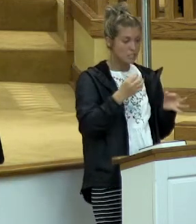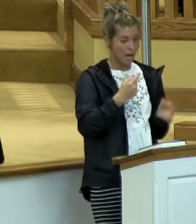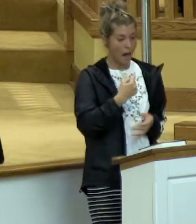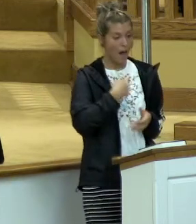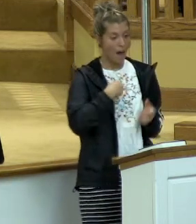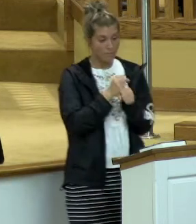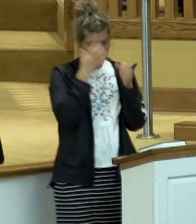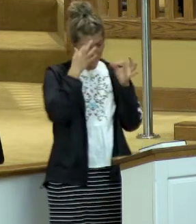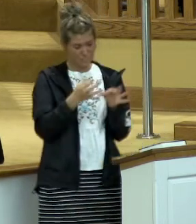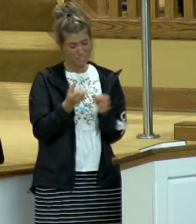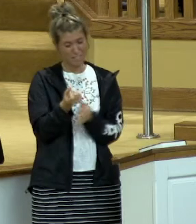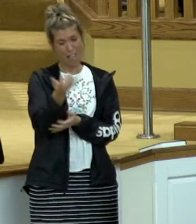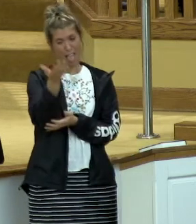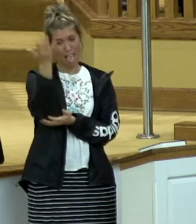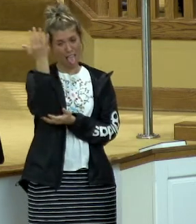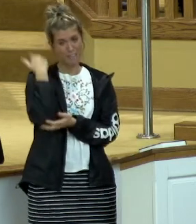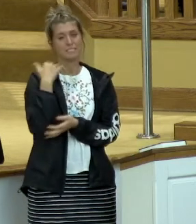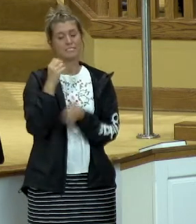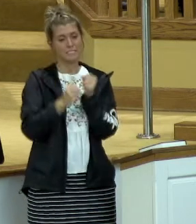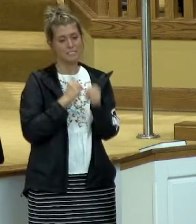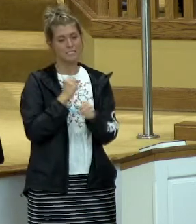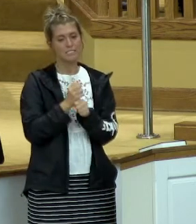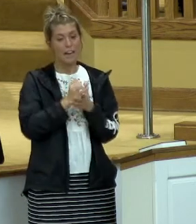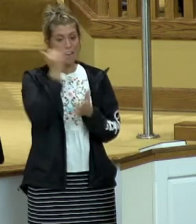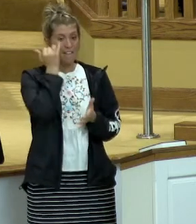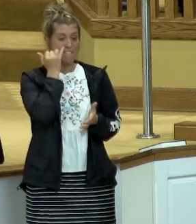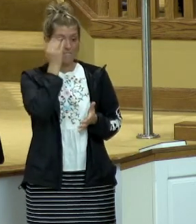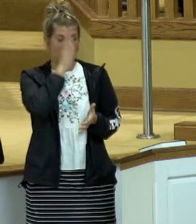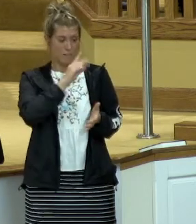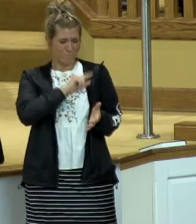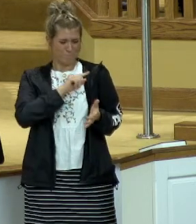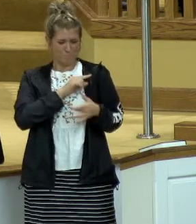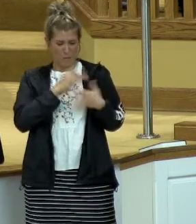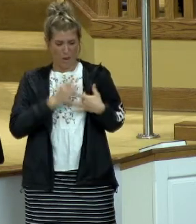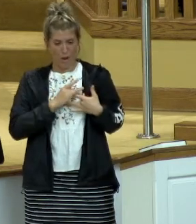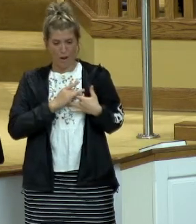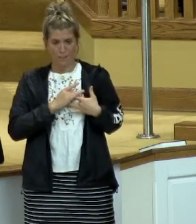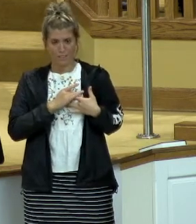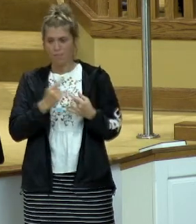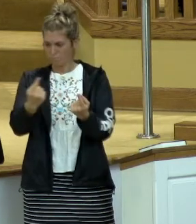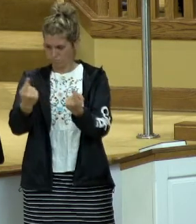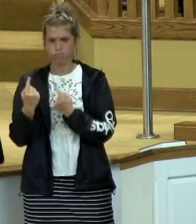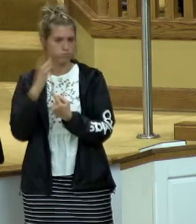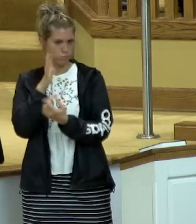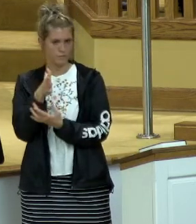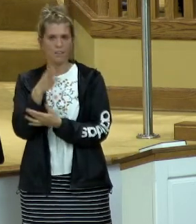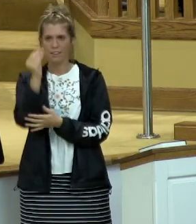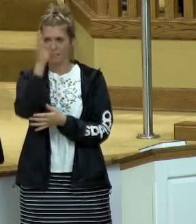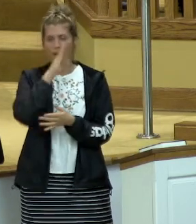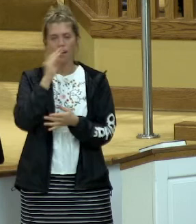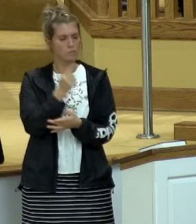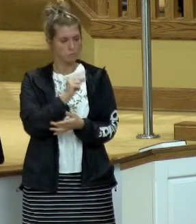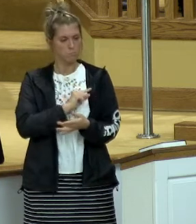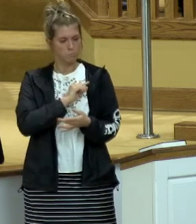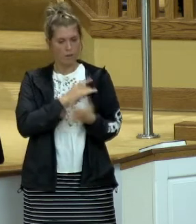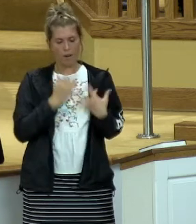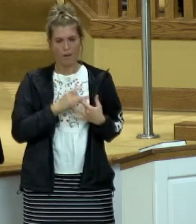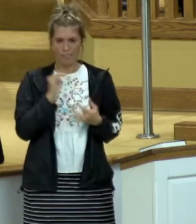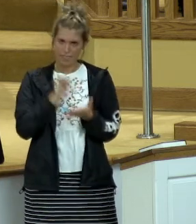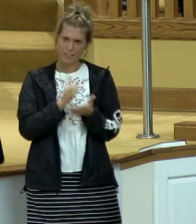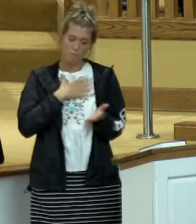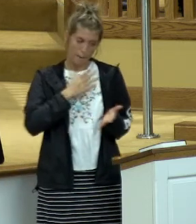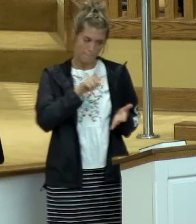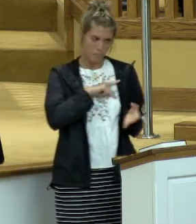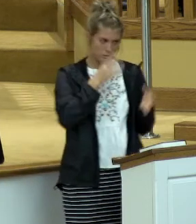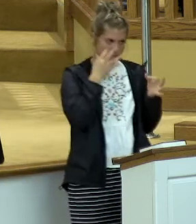I made a decision many years ago that if God speaks to my heart, I'm going to go to the altar. You know what I've learned? God speaks to my heart a lot. He really does. That's my